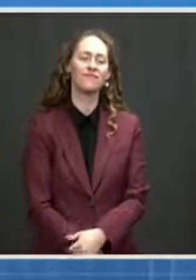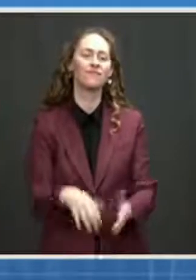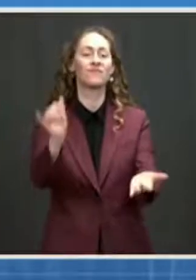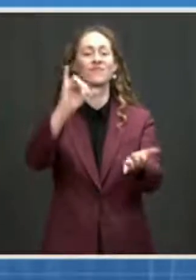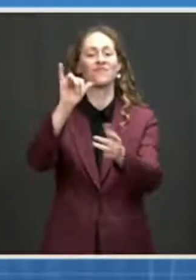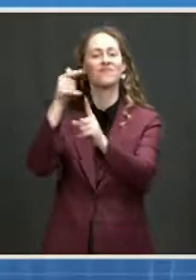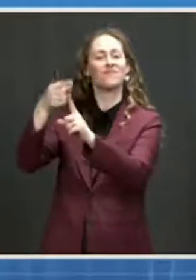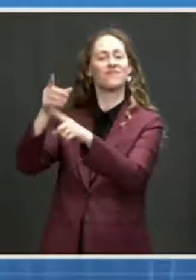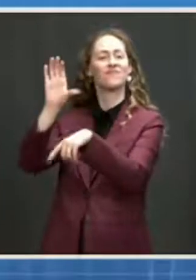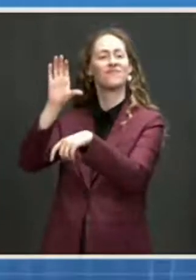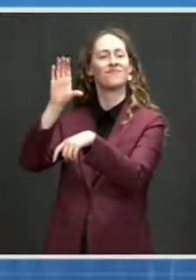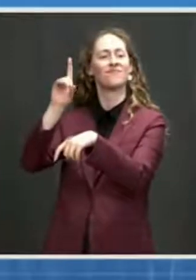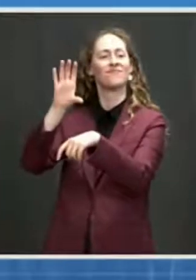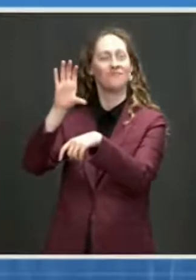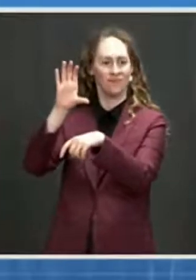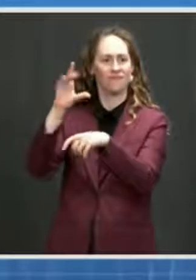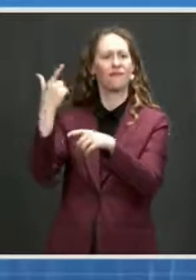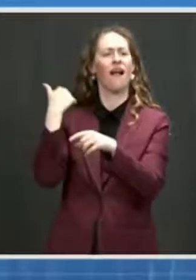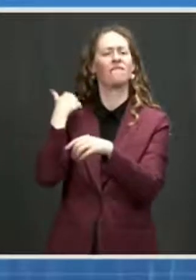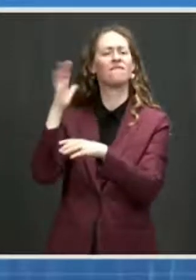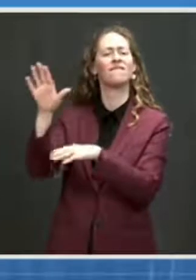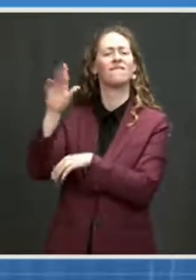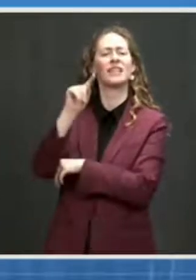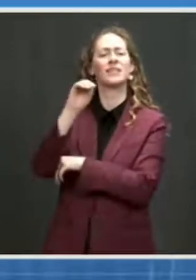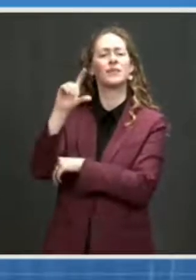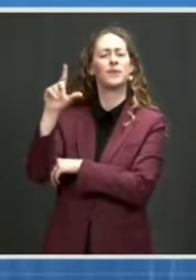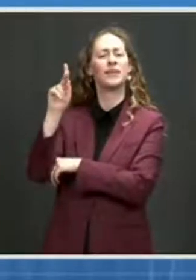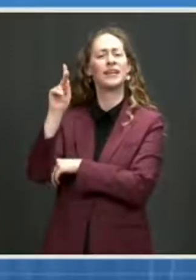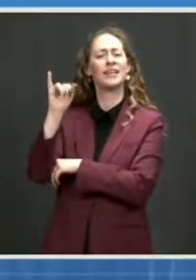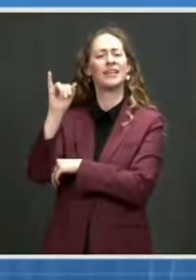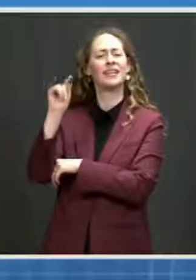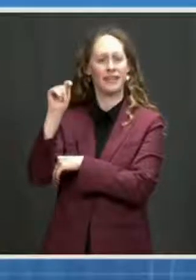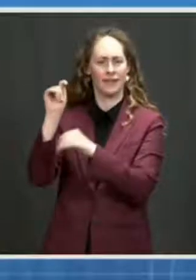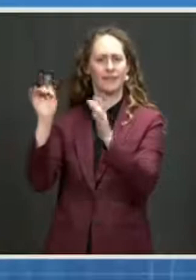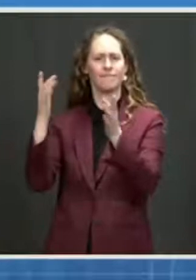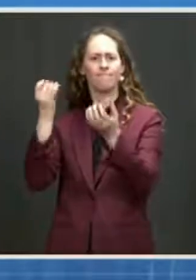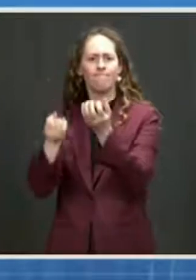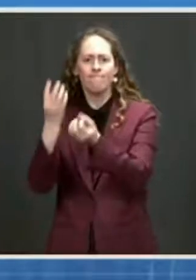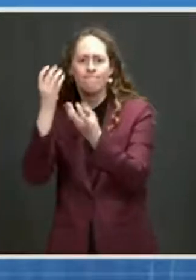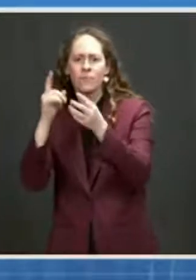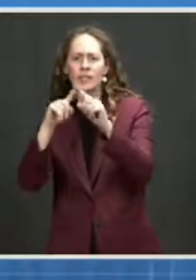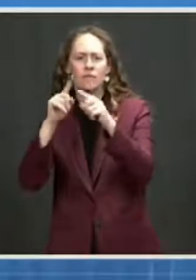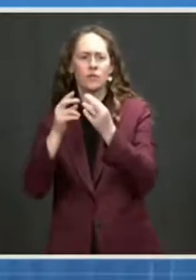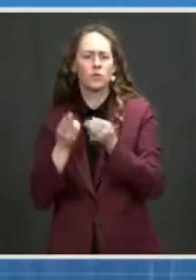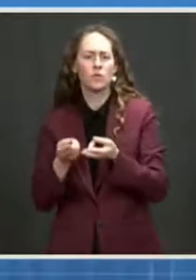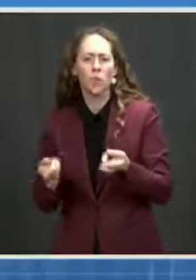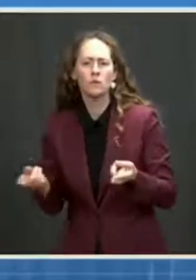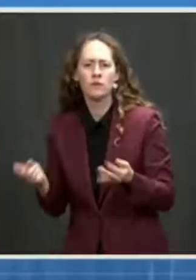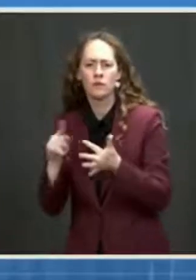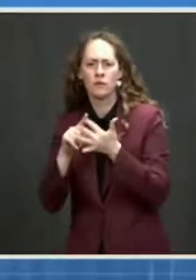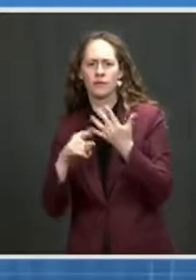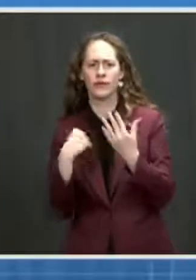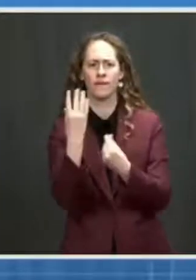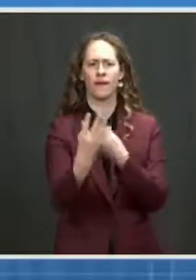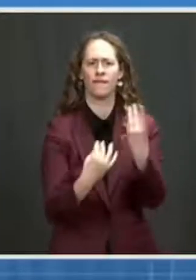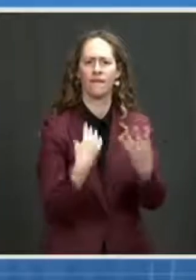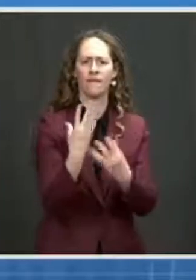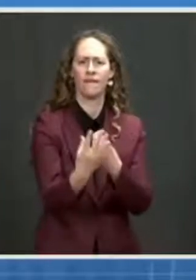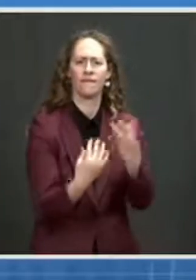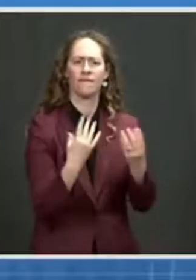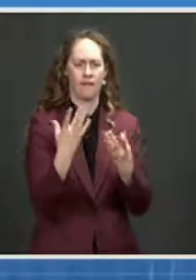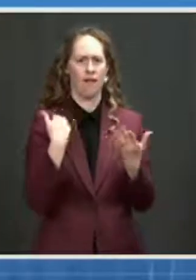a faith-based organization that wants a toolkit for how to get engaged, we have those toolkits available. Same with community-based